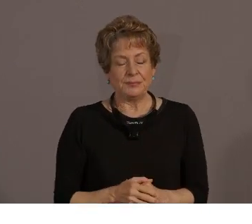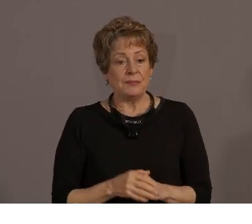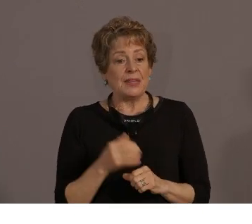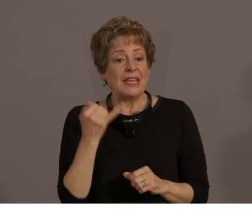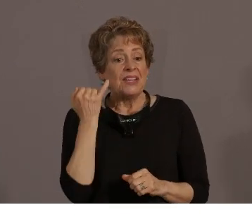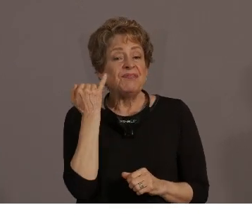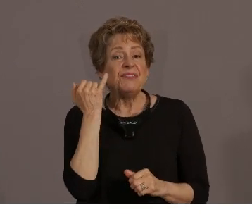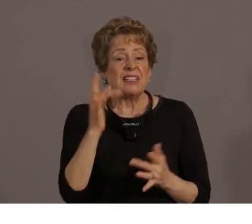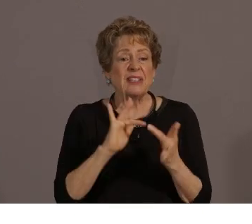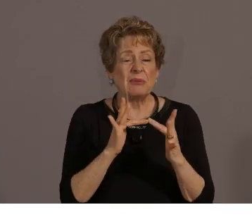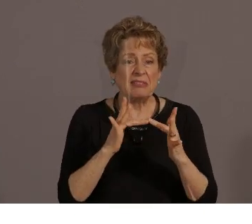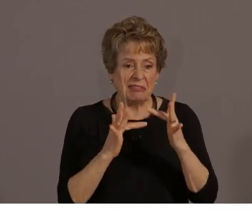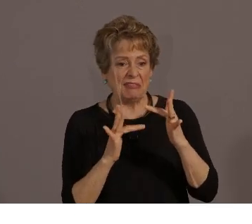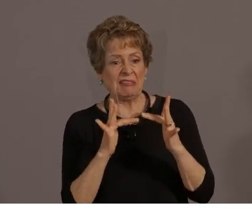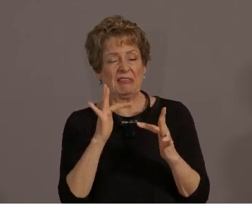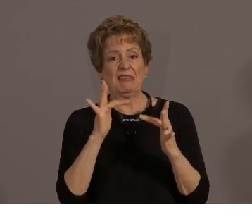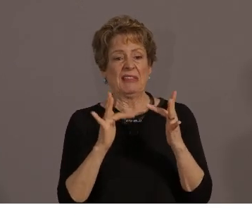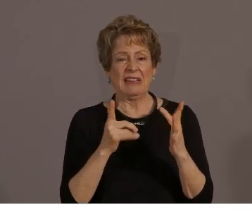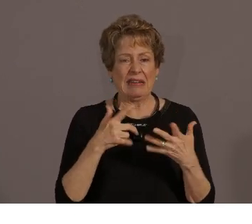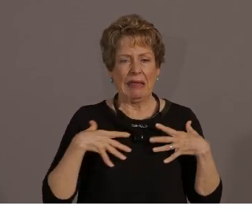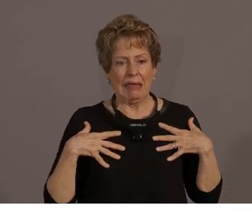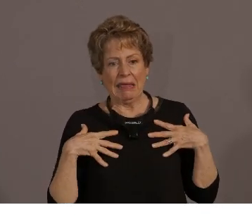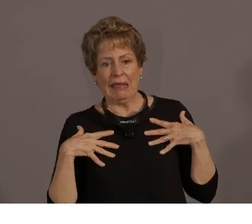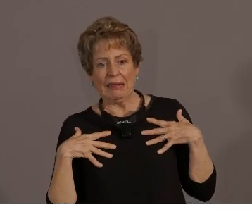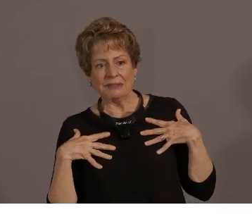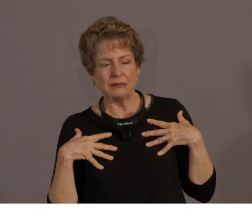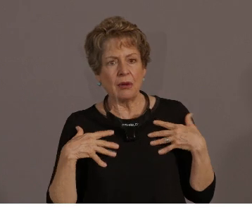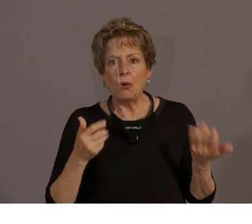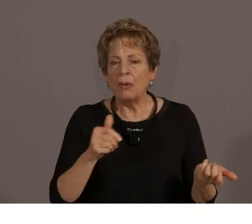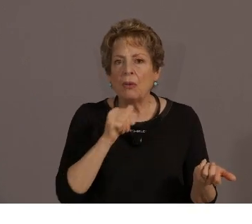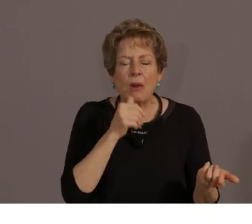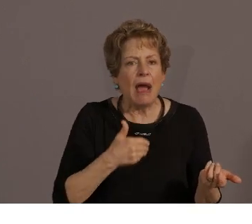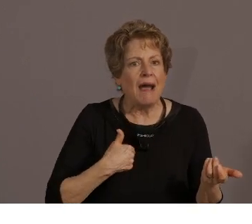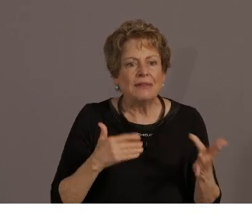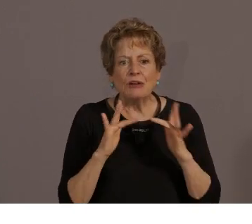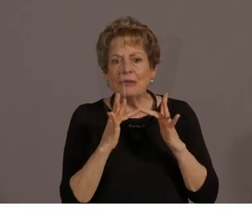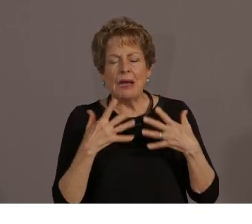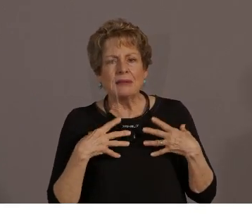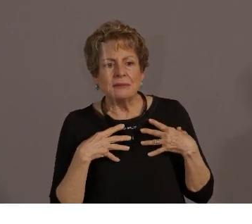access or just need additional help, you can call our call center at